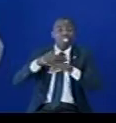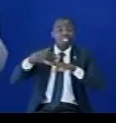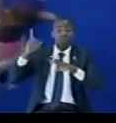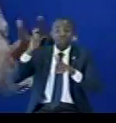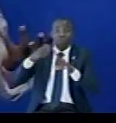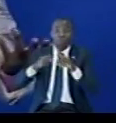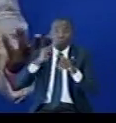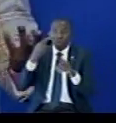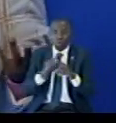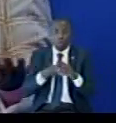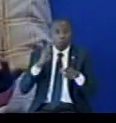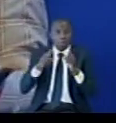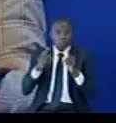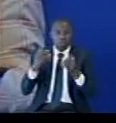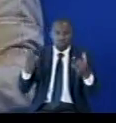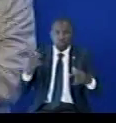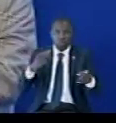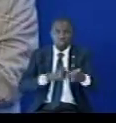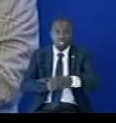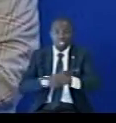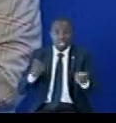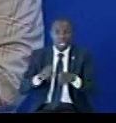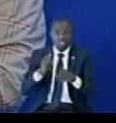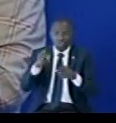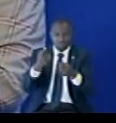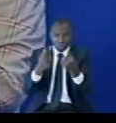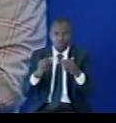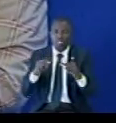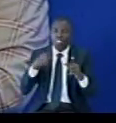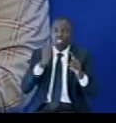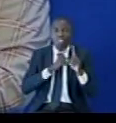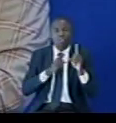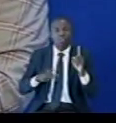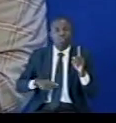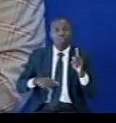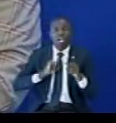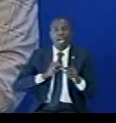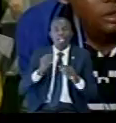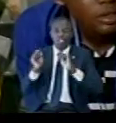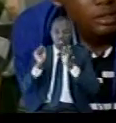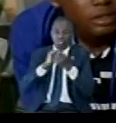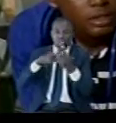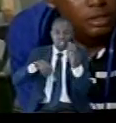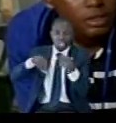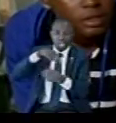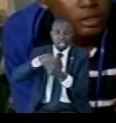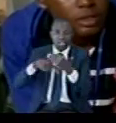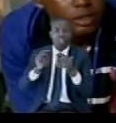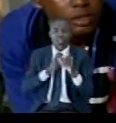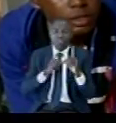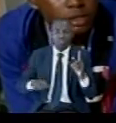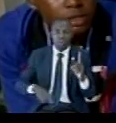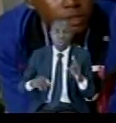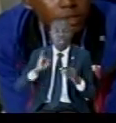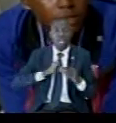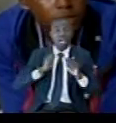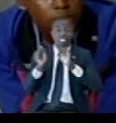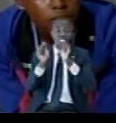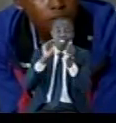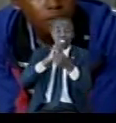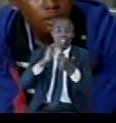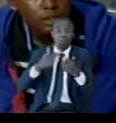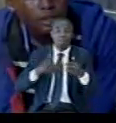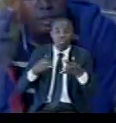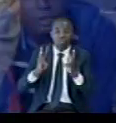us. But today, as you come, and you say, Lord, I'm turning around. Lord, I'm changing my